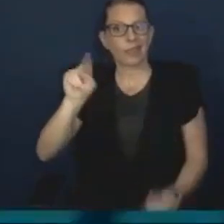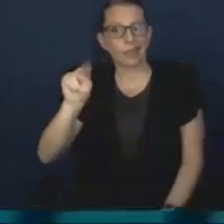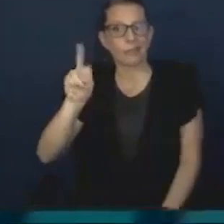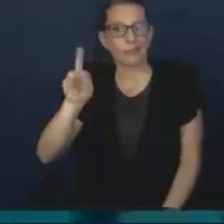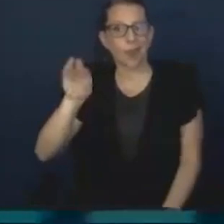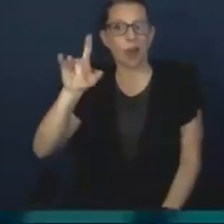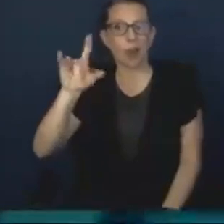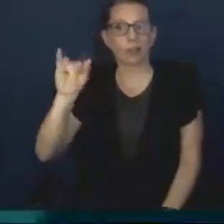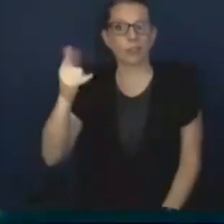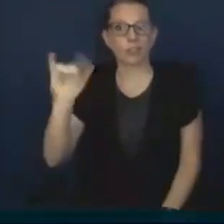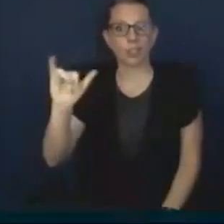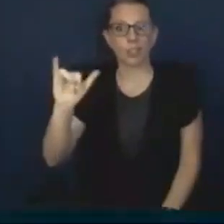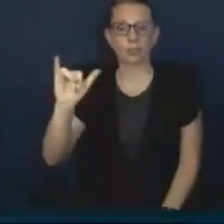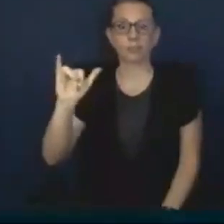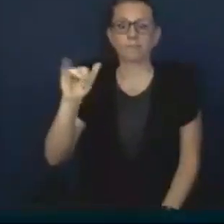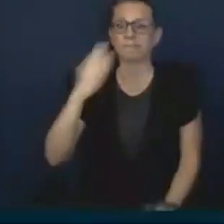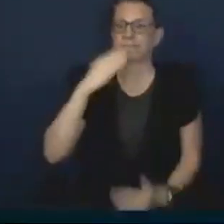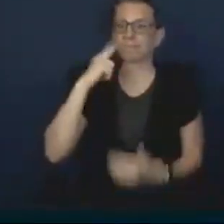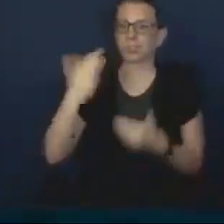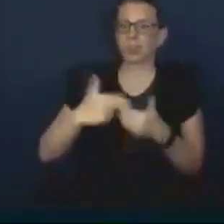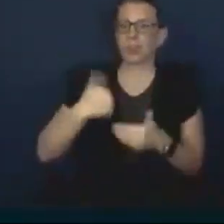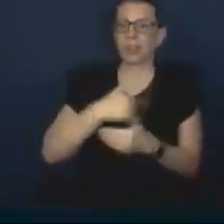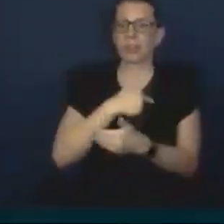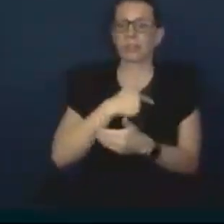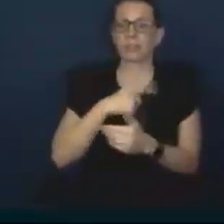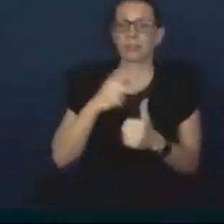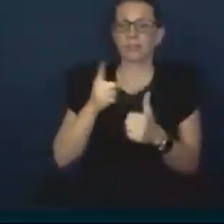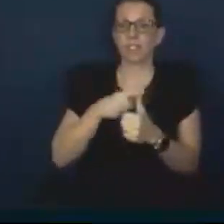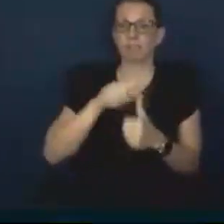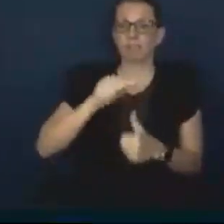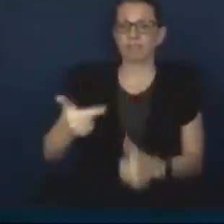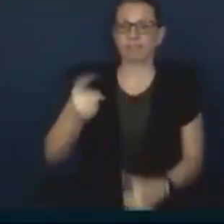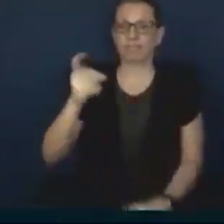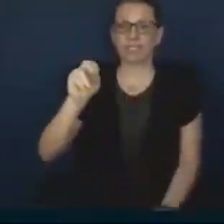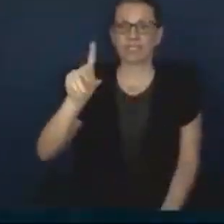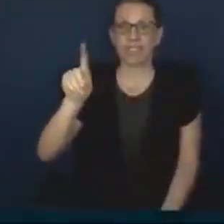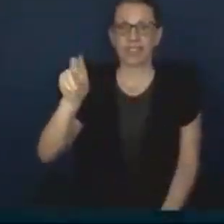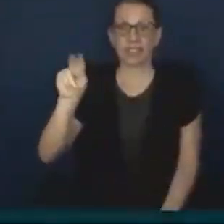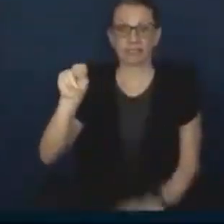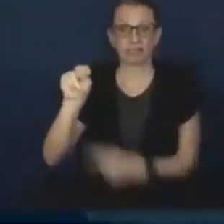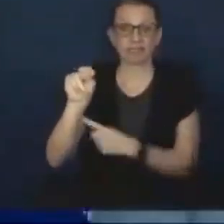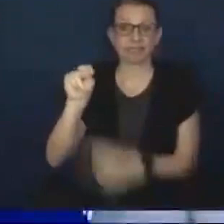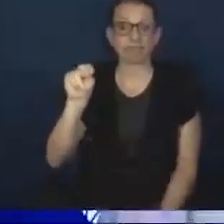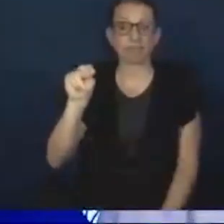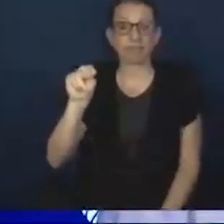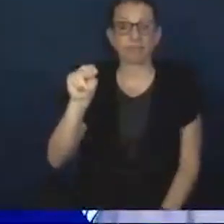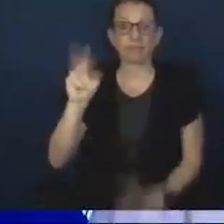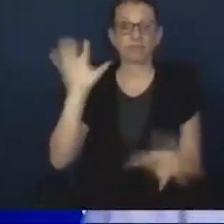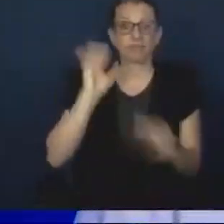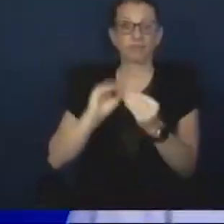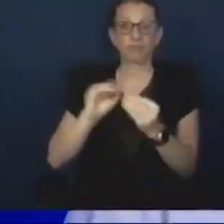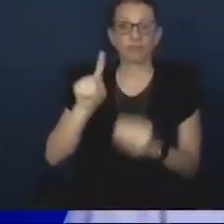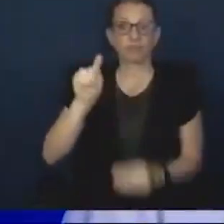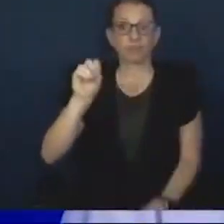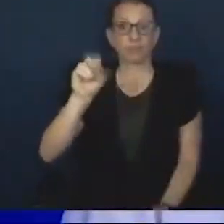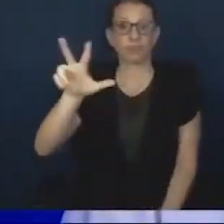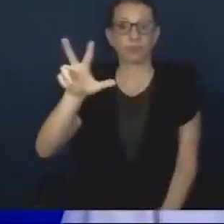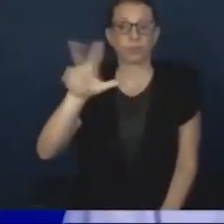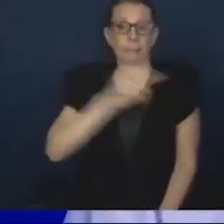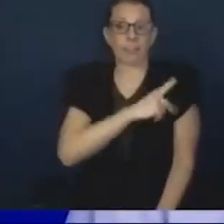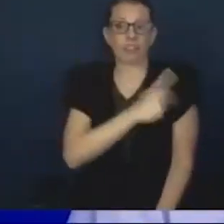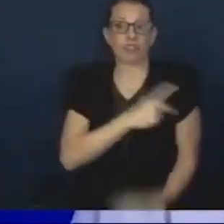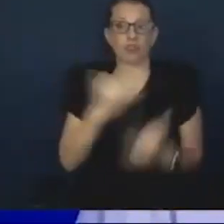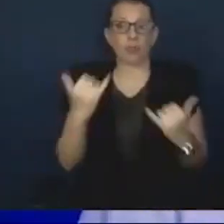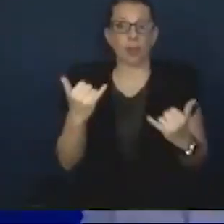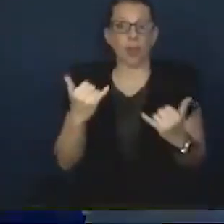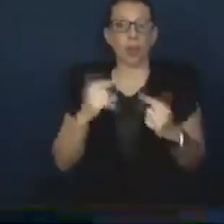Hawkinson. Tell us about the COVID count. Thank you. Yeah, so we have a total of 103 patients right now. But of